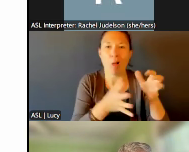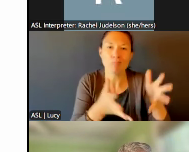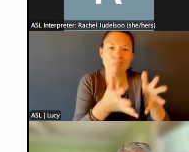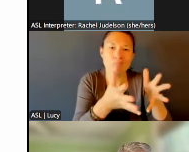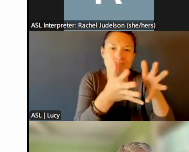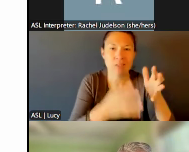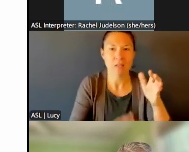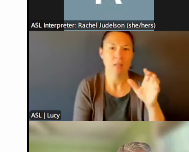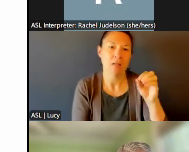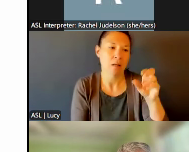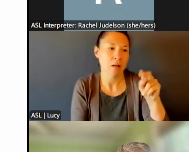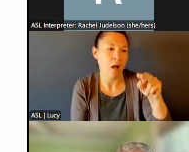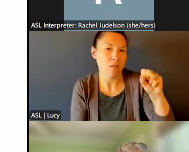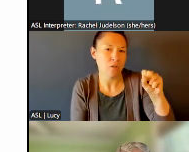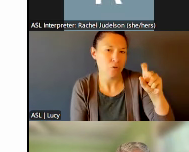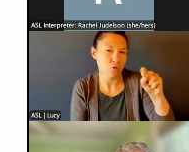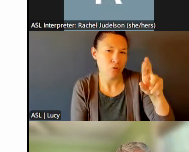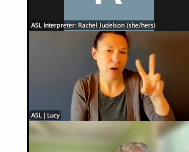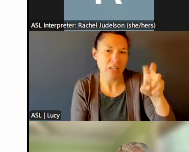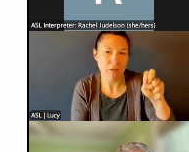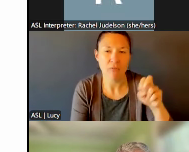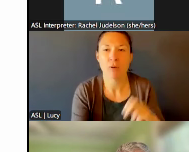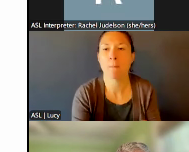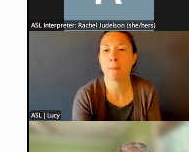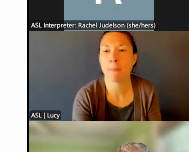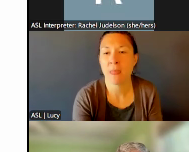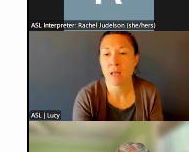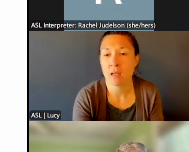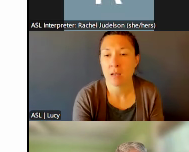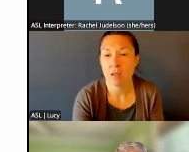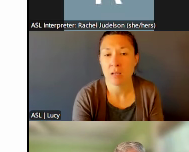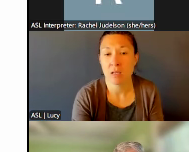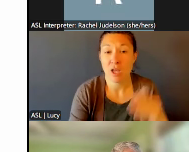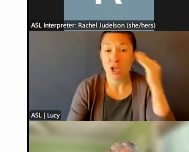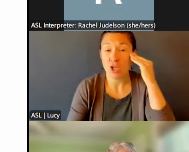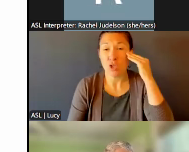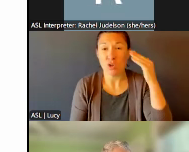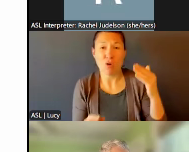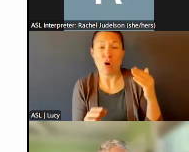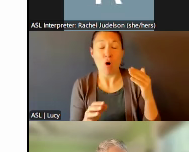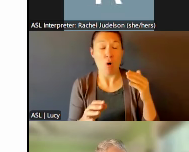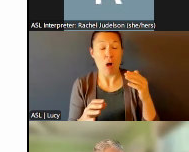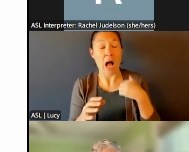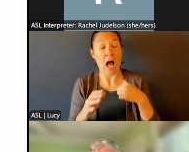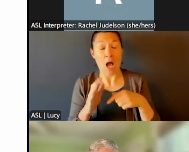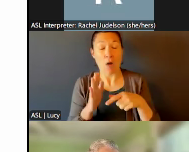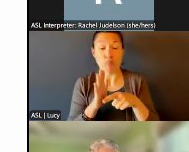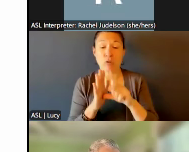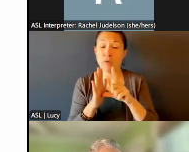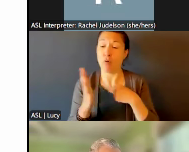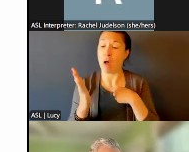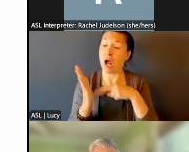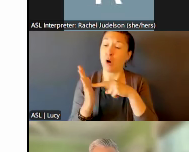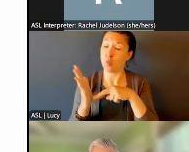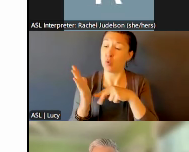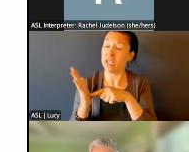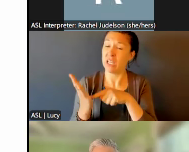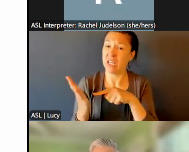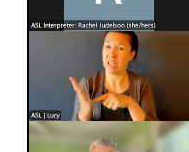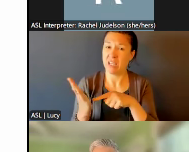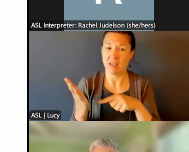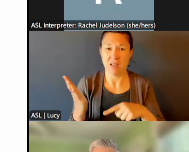I read reviews, sometimes when I see something, I see great potential in the abstract, and then I see the author didn't do